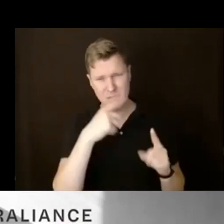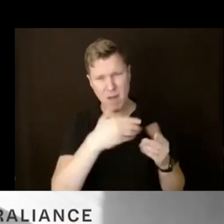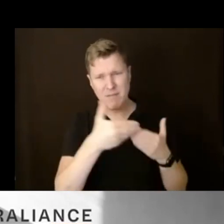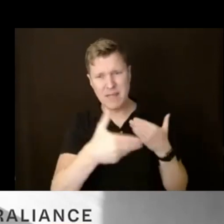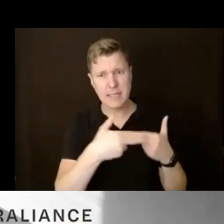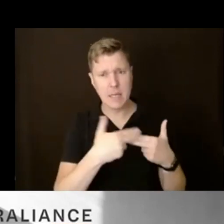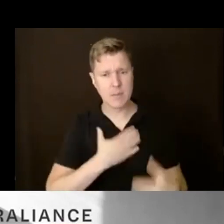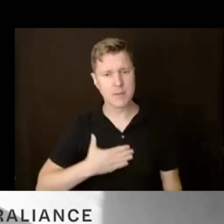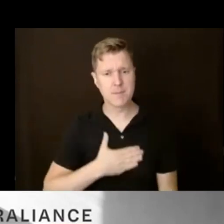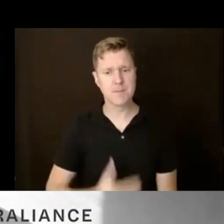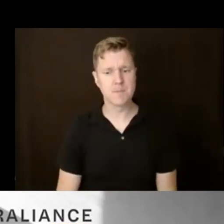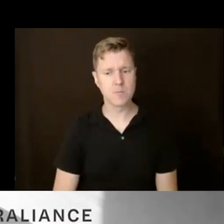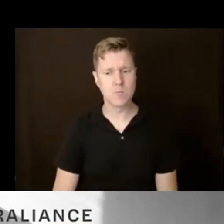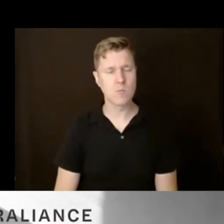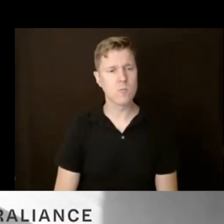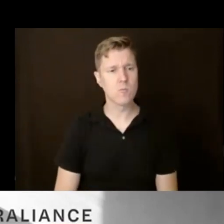Shelby?